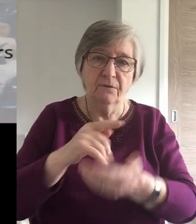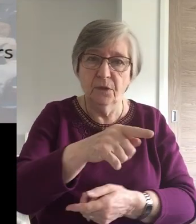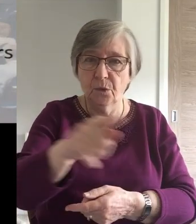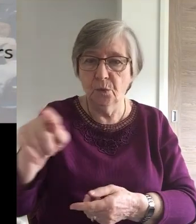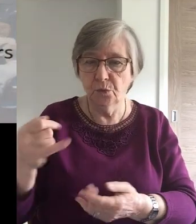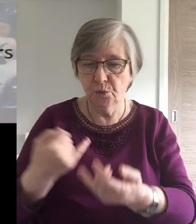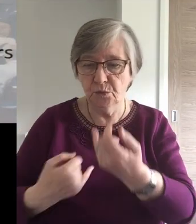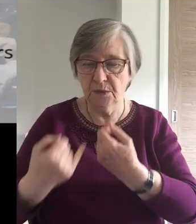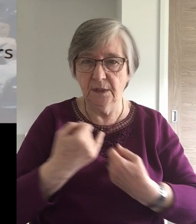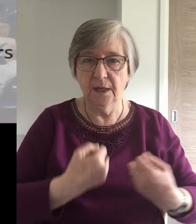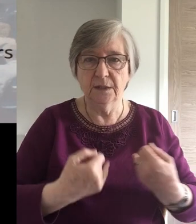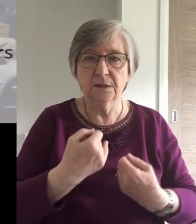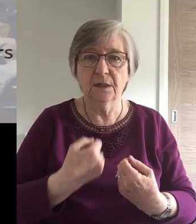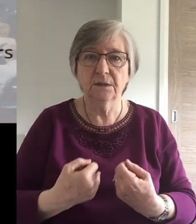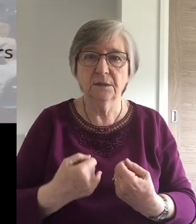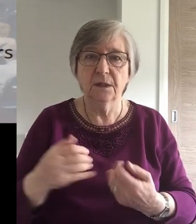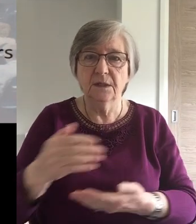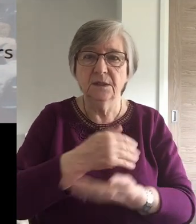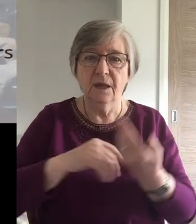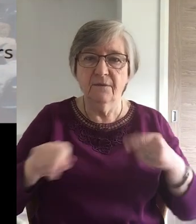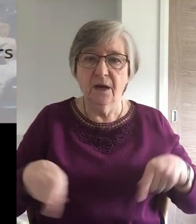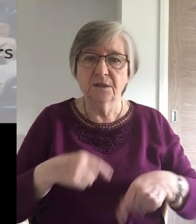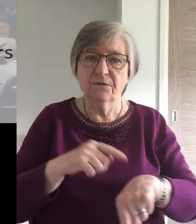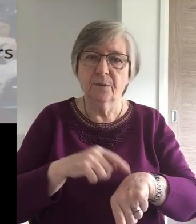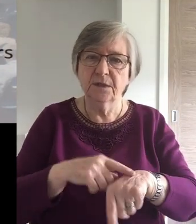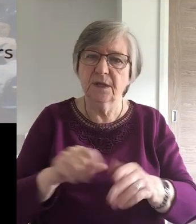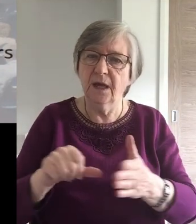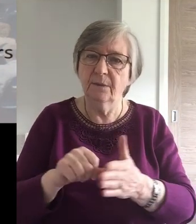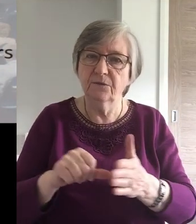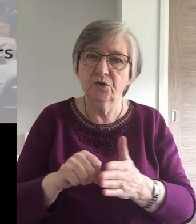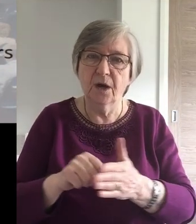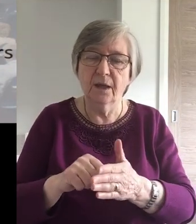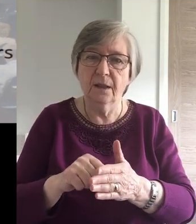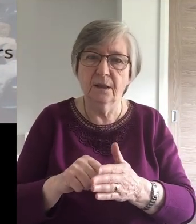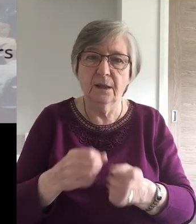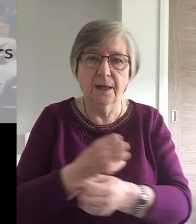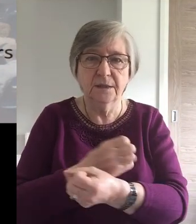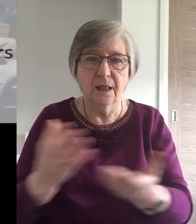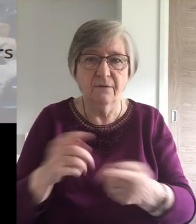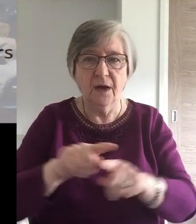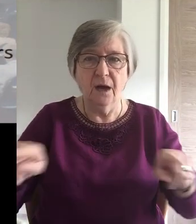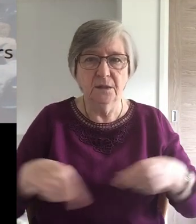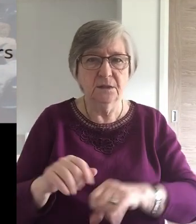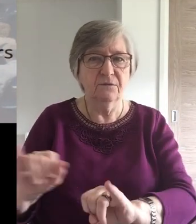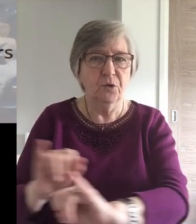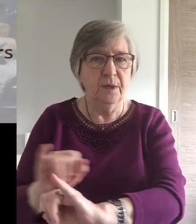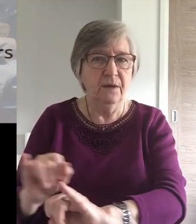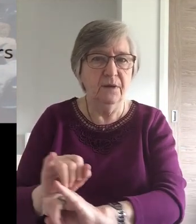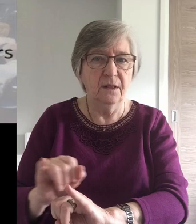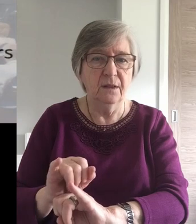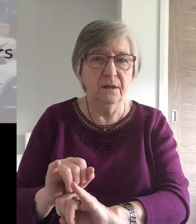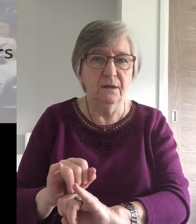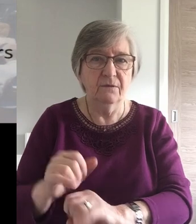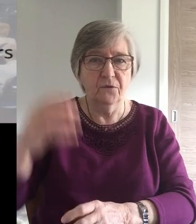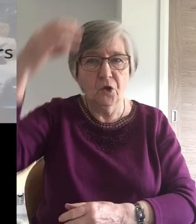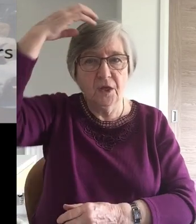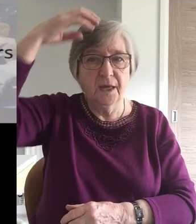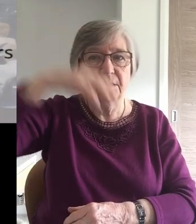forgive those who sin against us. Save us from the time of trial, and deliver us from